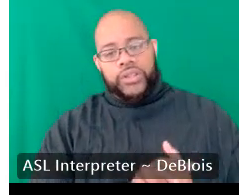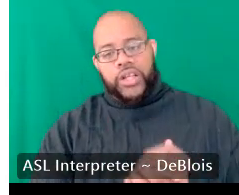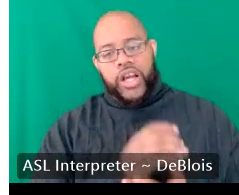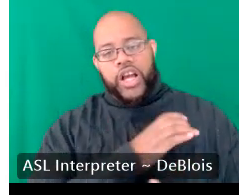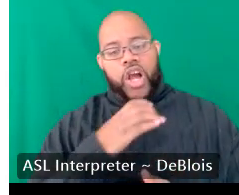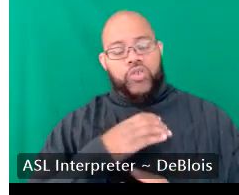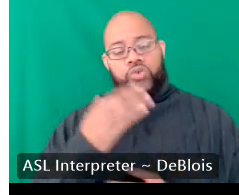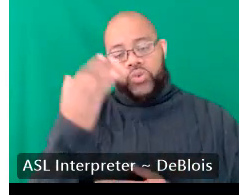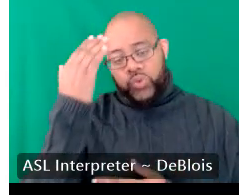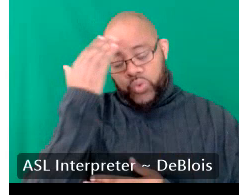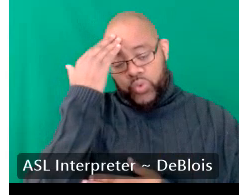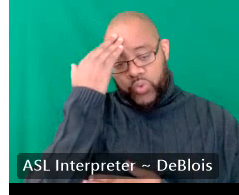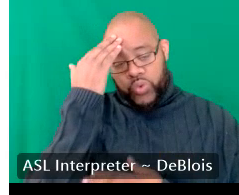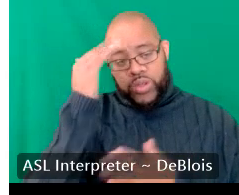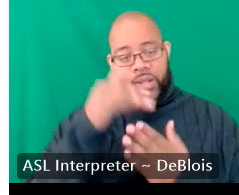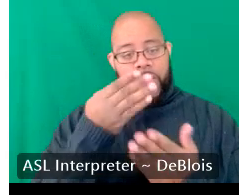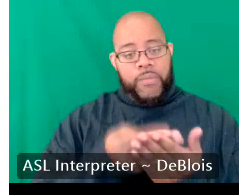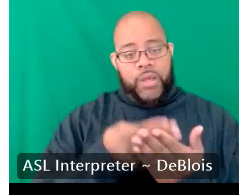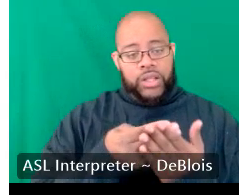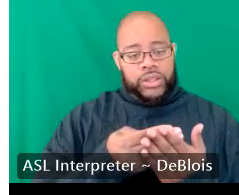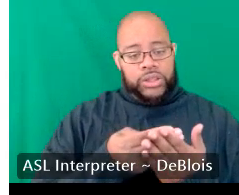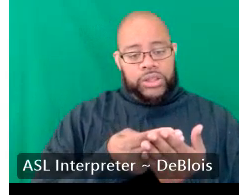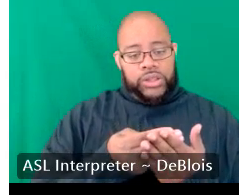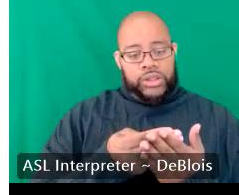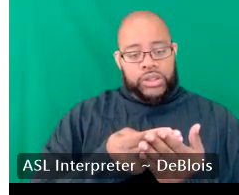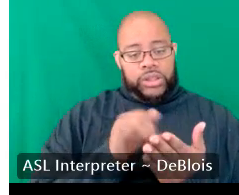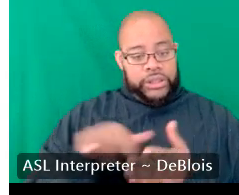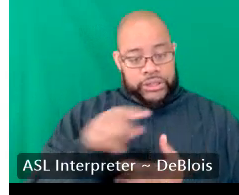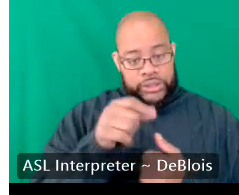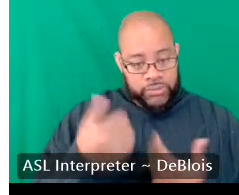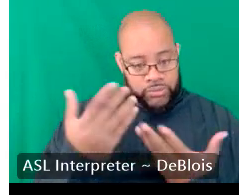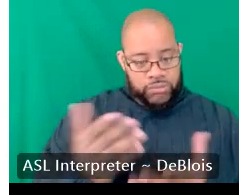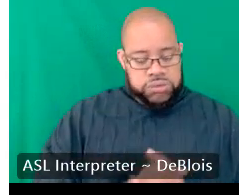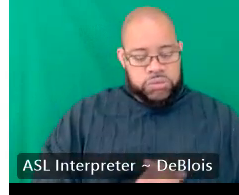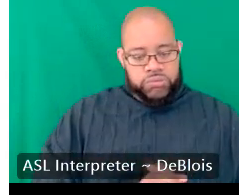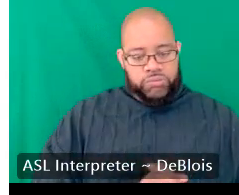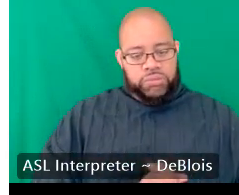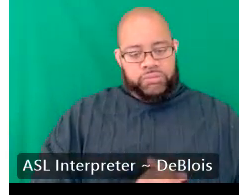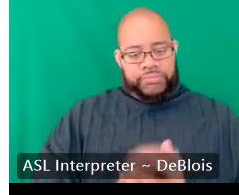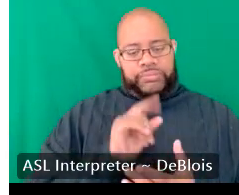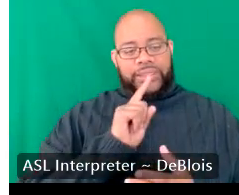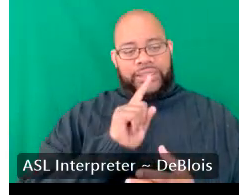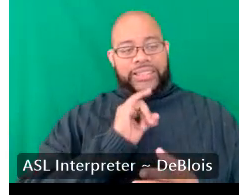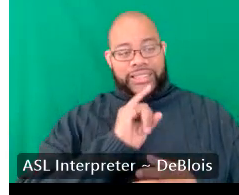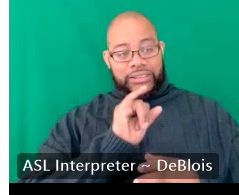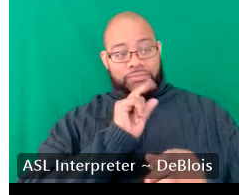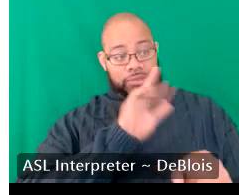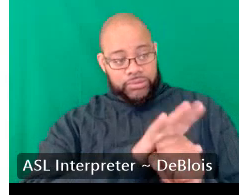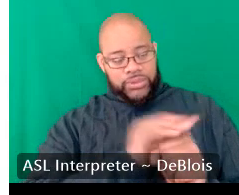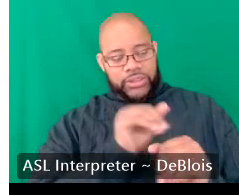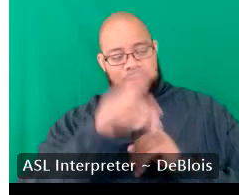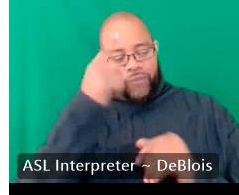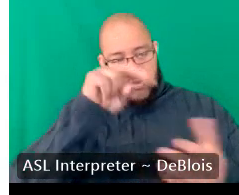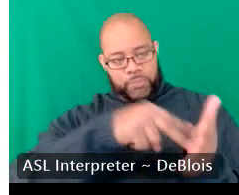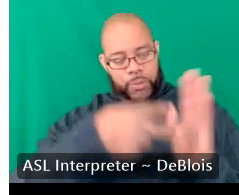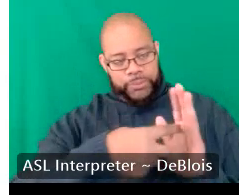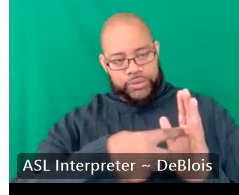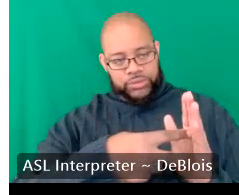knows that the money that they have provided is being obligated and spent for the intended purposes.